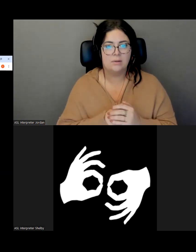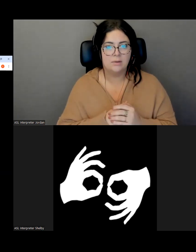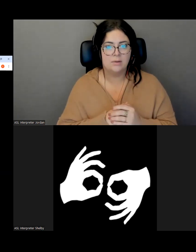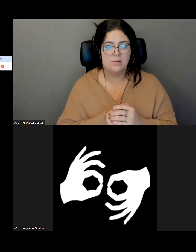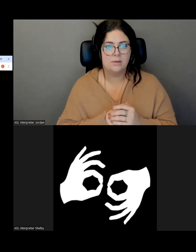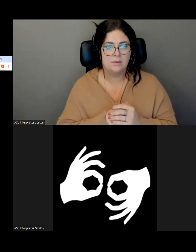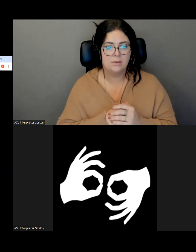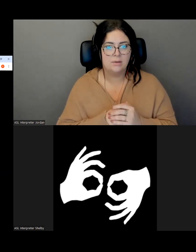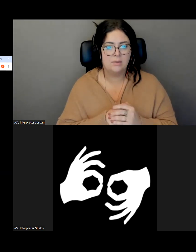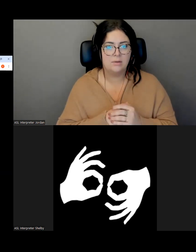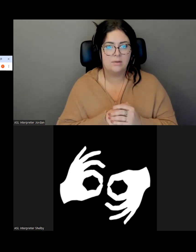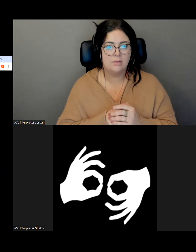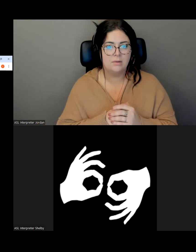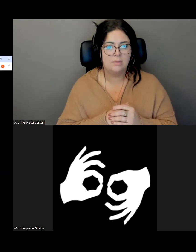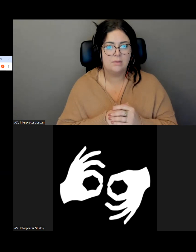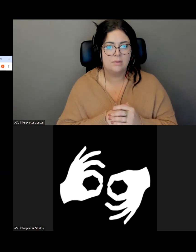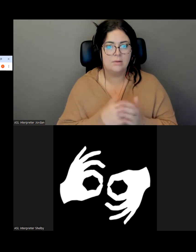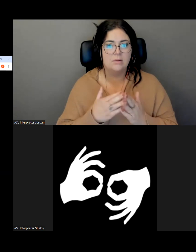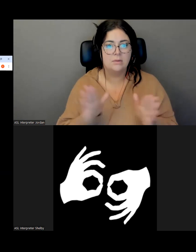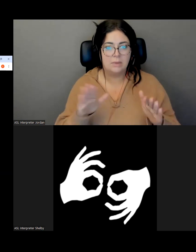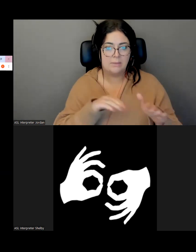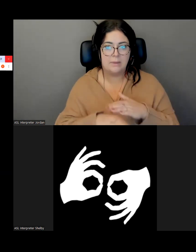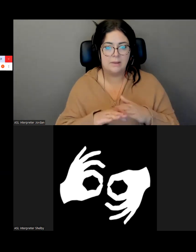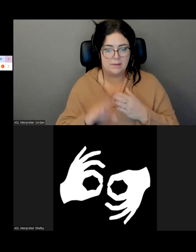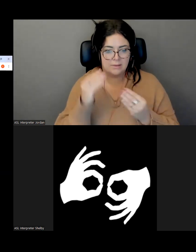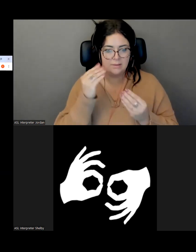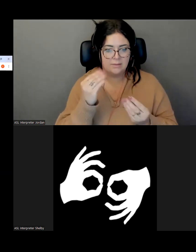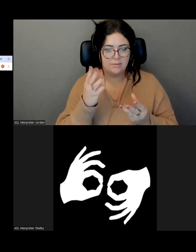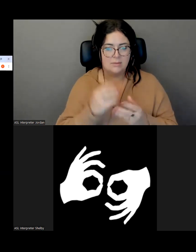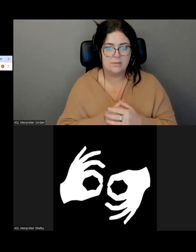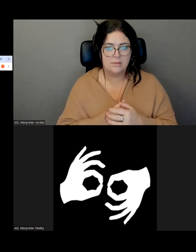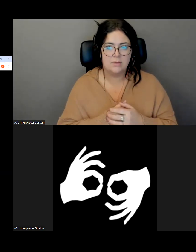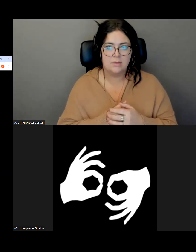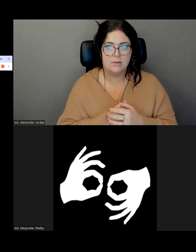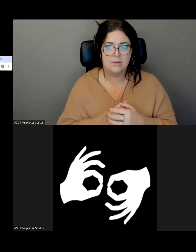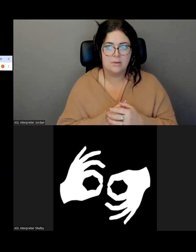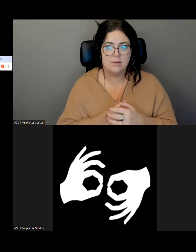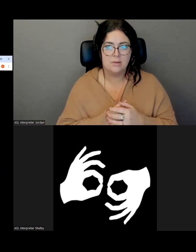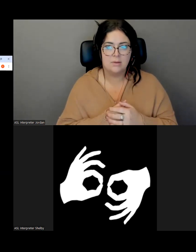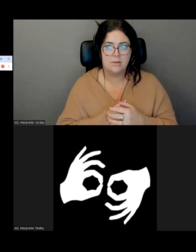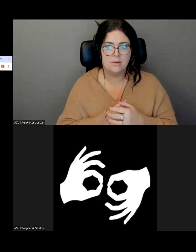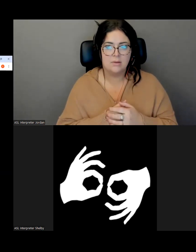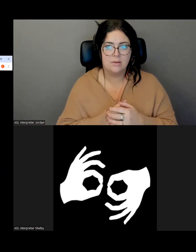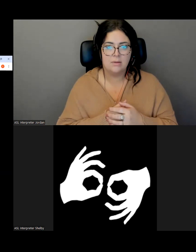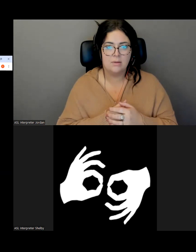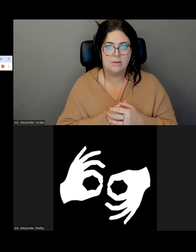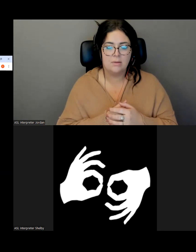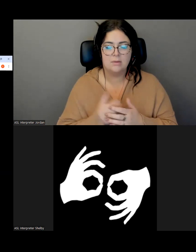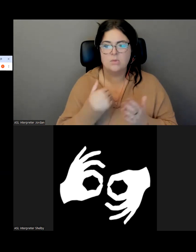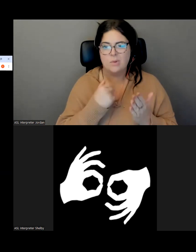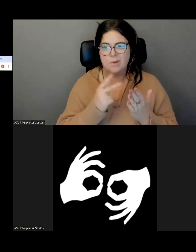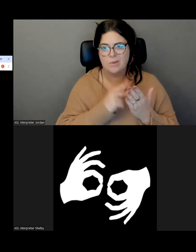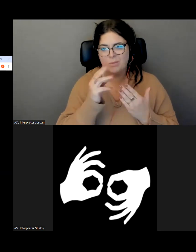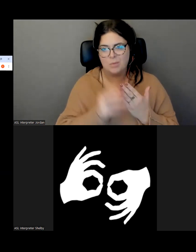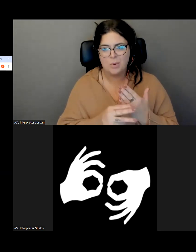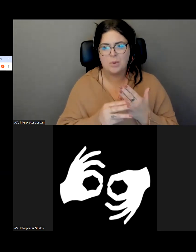very popular. Public access to information, yeah. So we will sometimes hold like programs. We have tons of